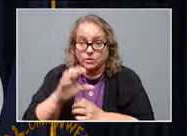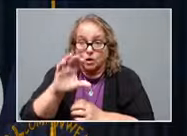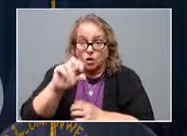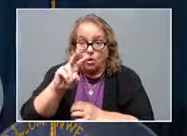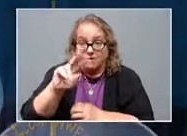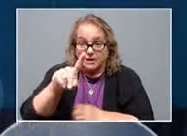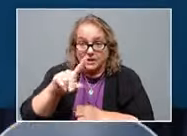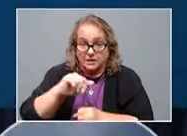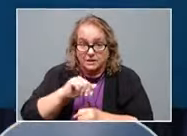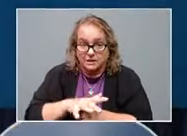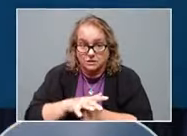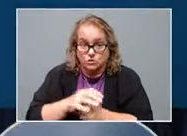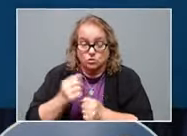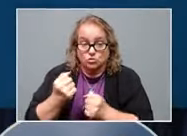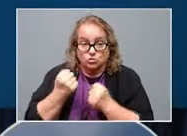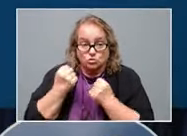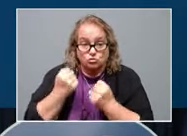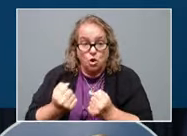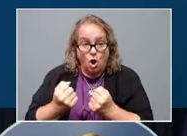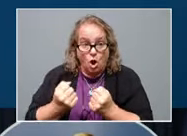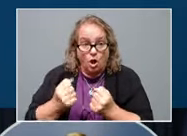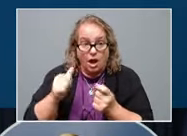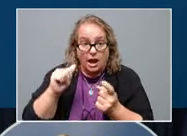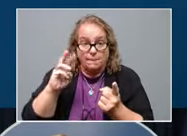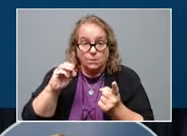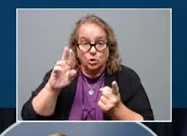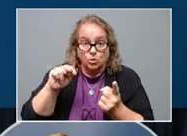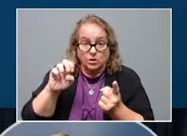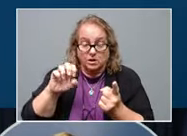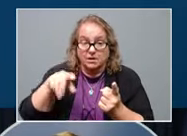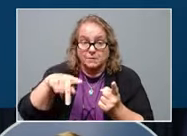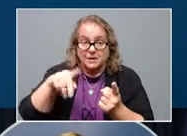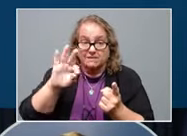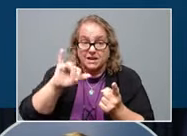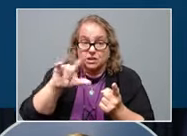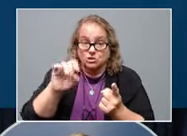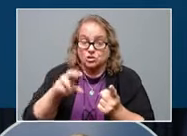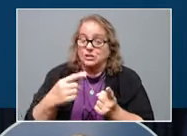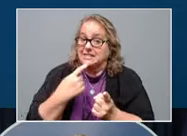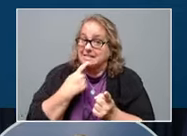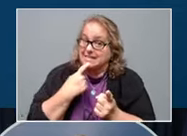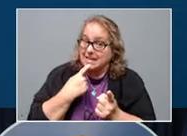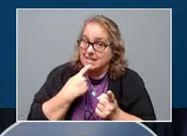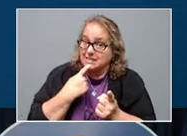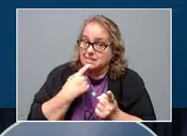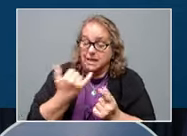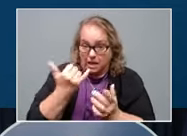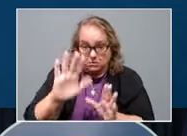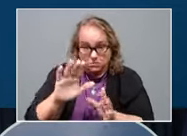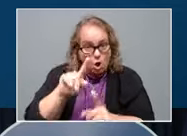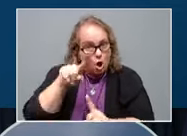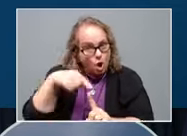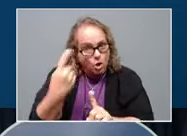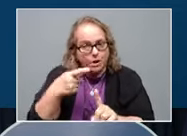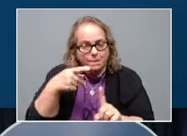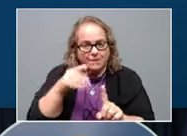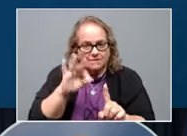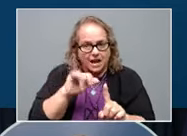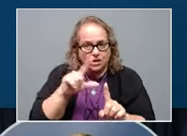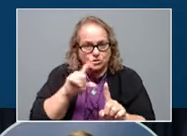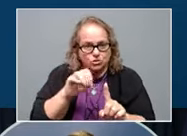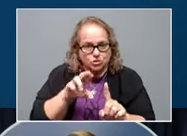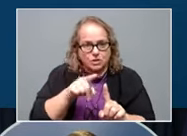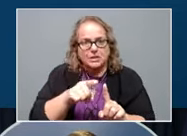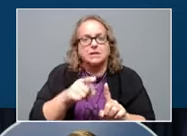prompts strong immune response in younger children, Pfizer says. So again, this is just Pfizer. It has submitted, or